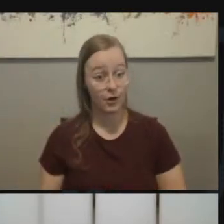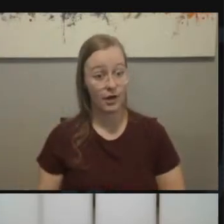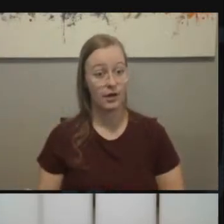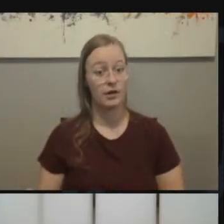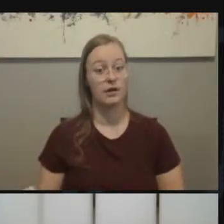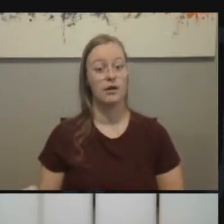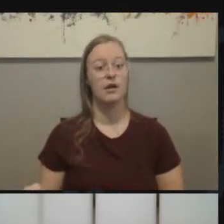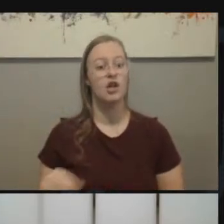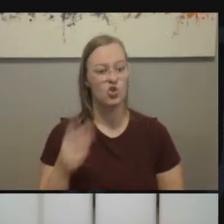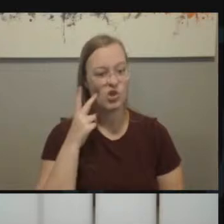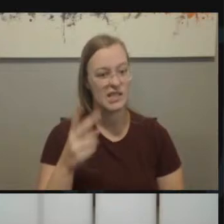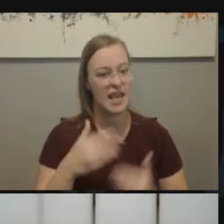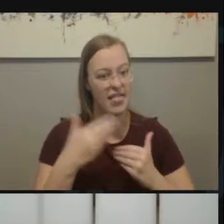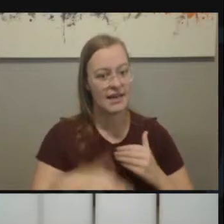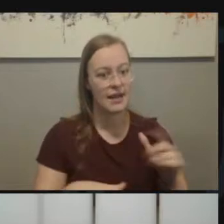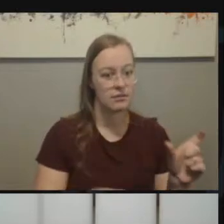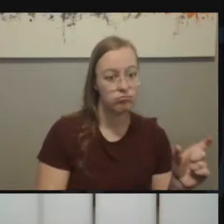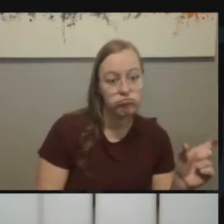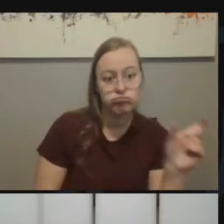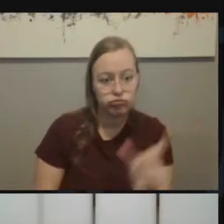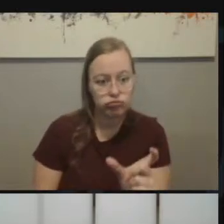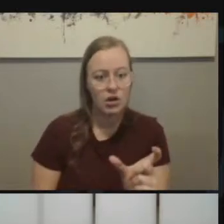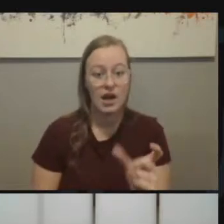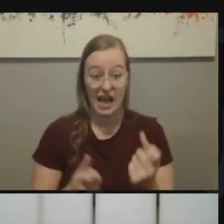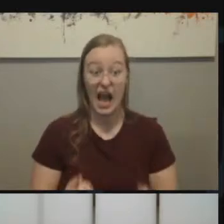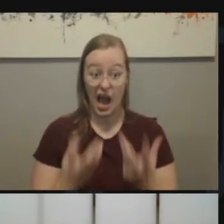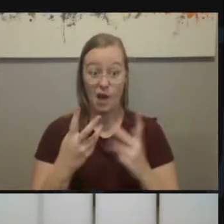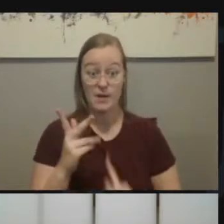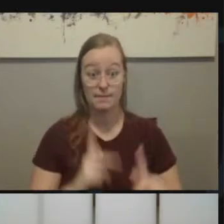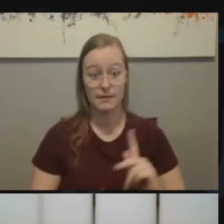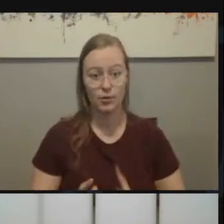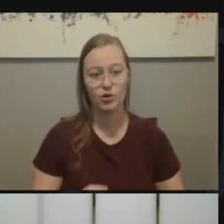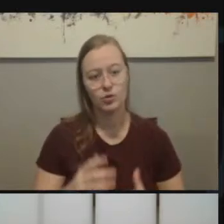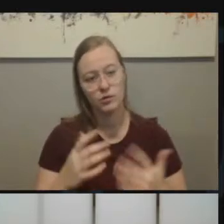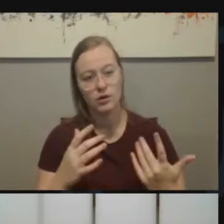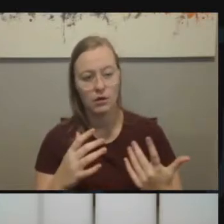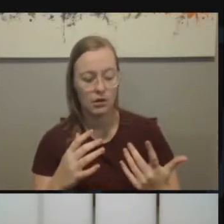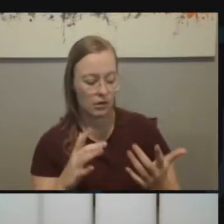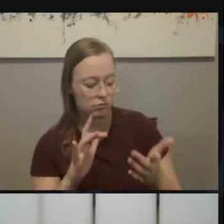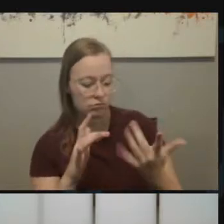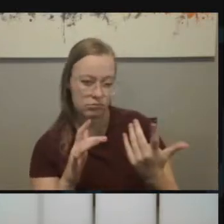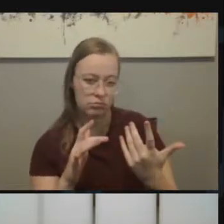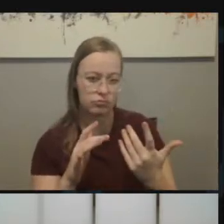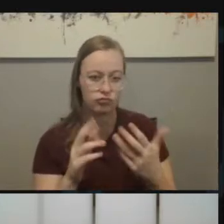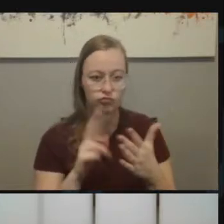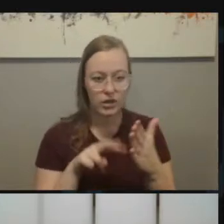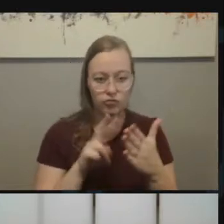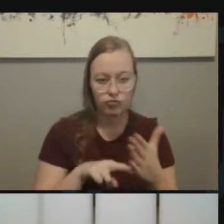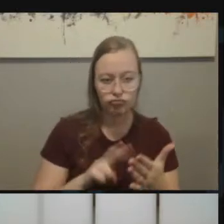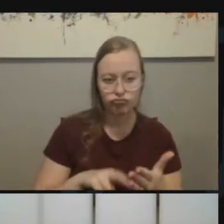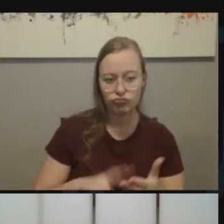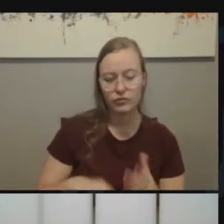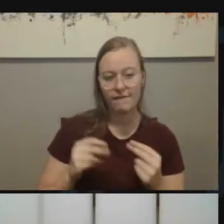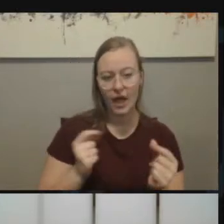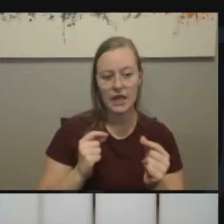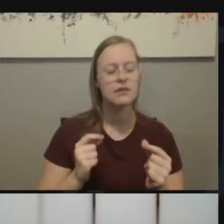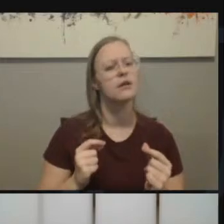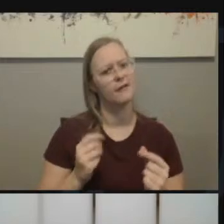in the next column how many takers there were. As you skim through these records, there were precious